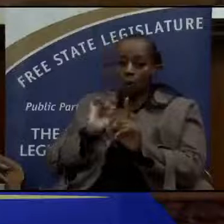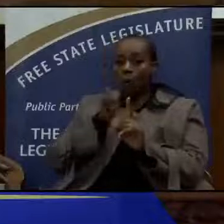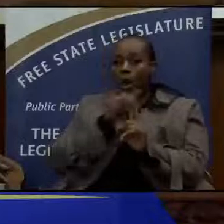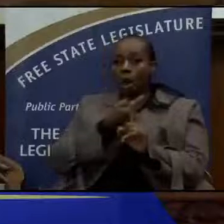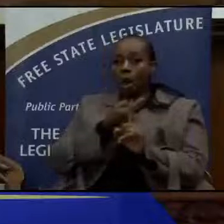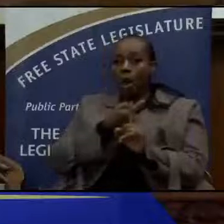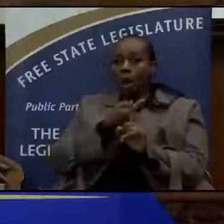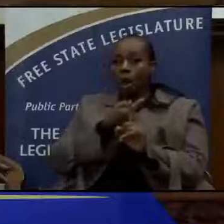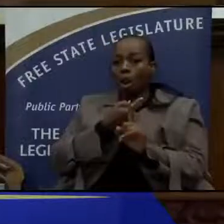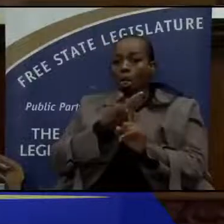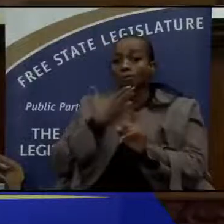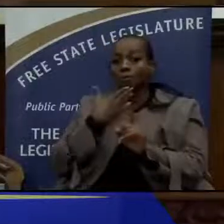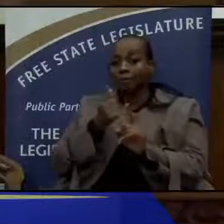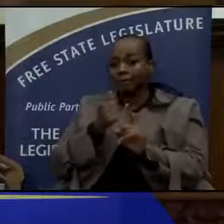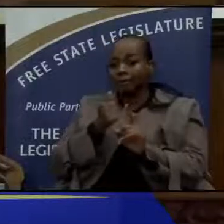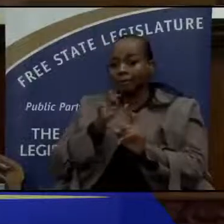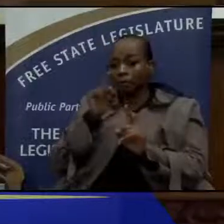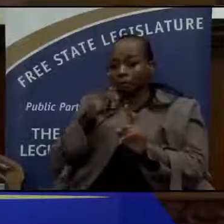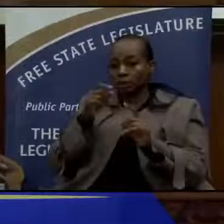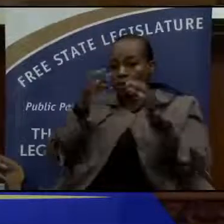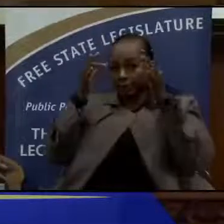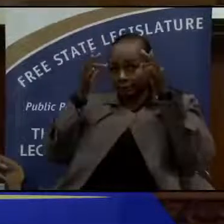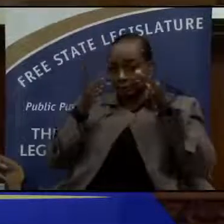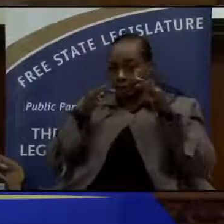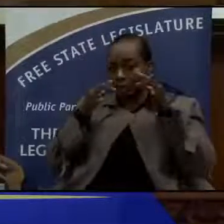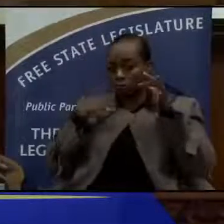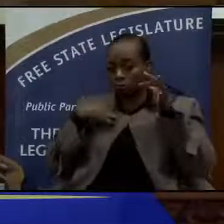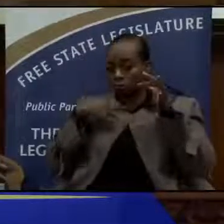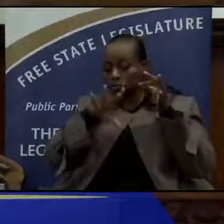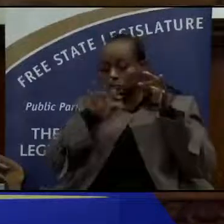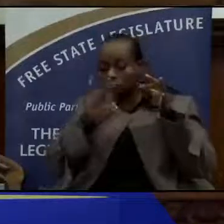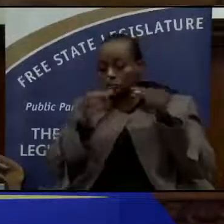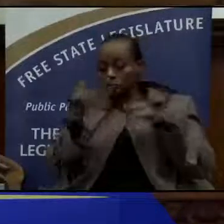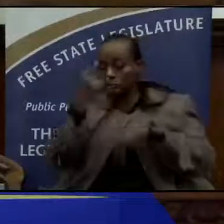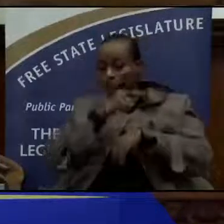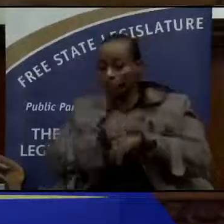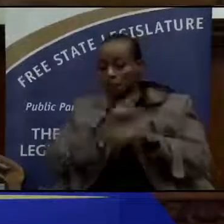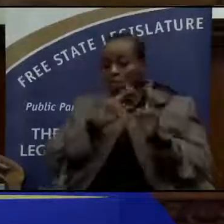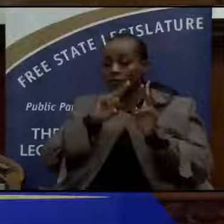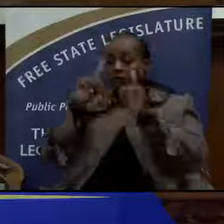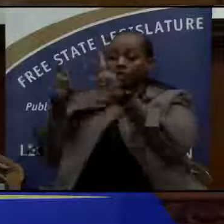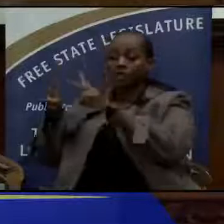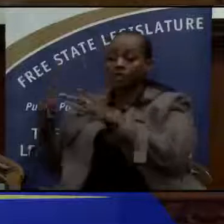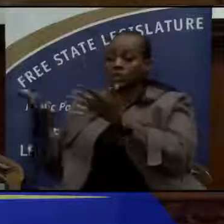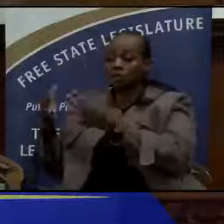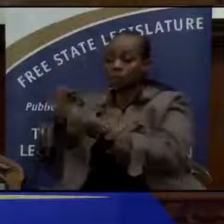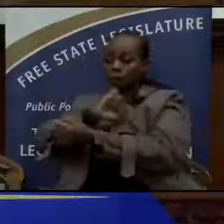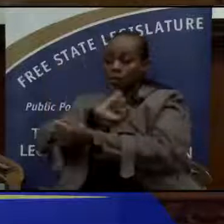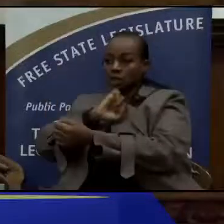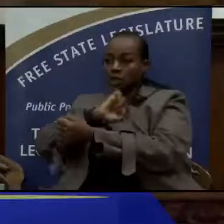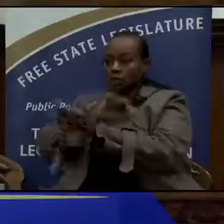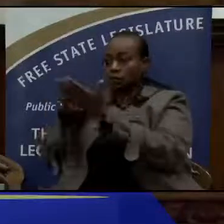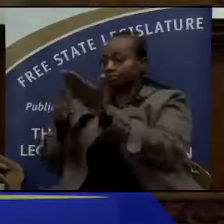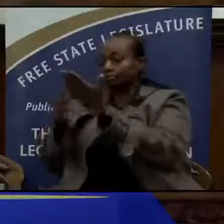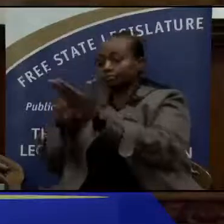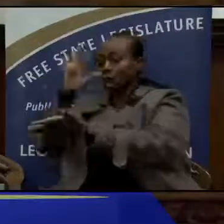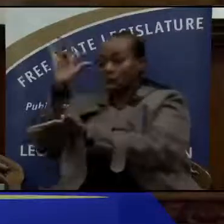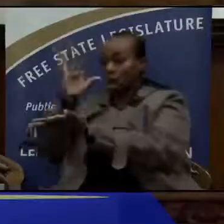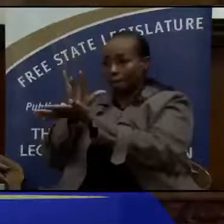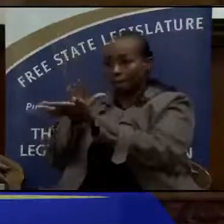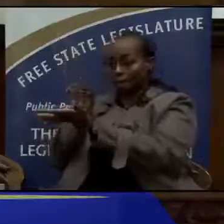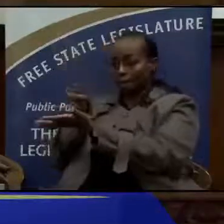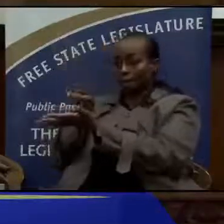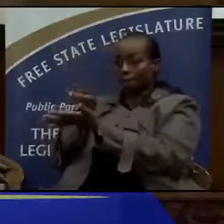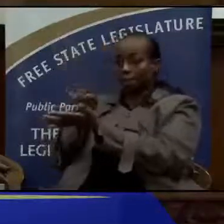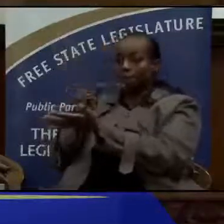Whips make a day with the legislature, visit the Botshabelo Digital Hub. Please make